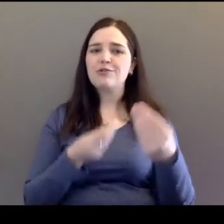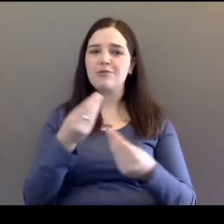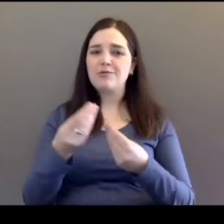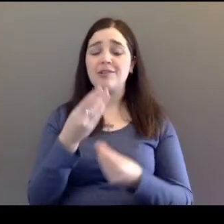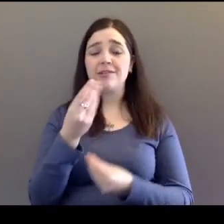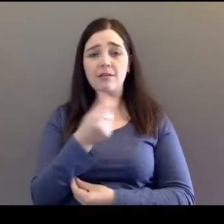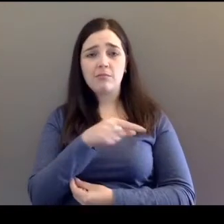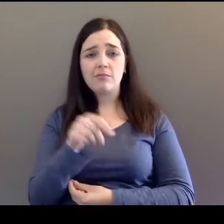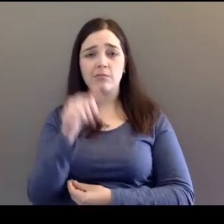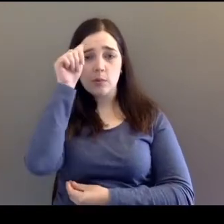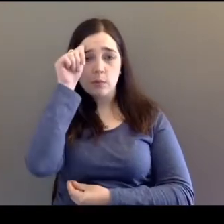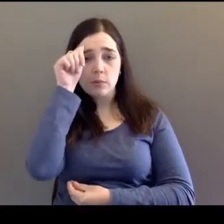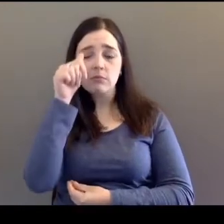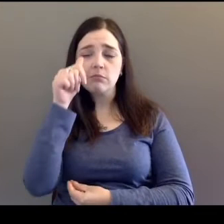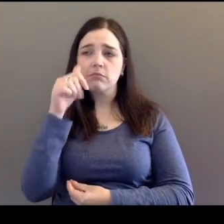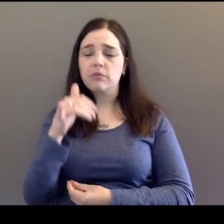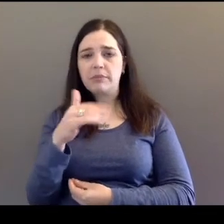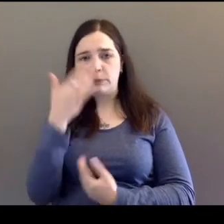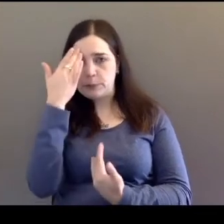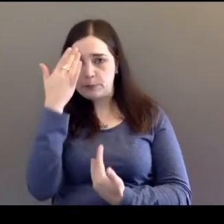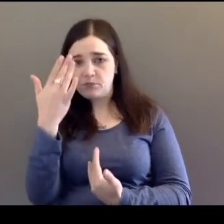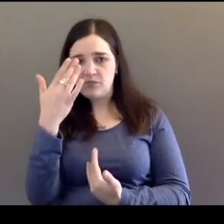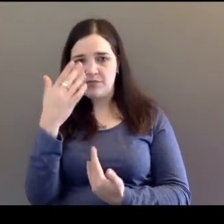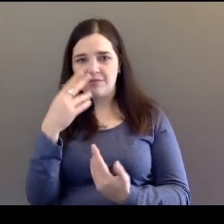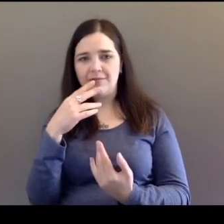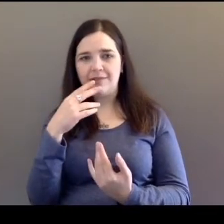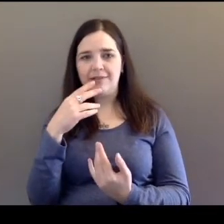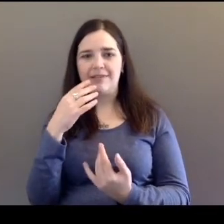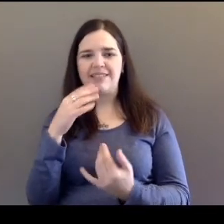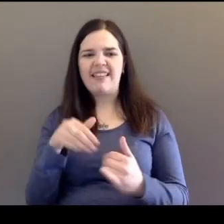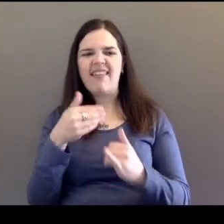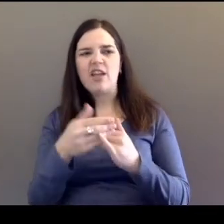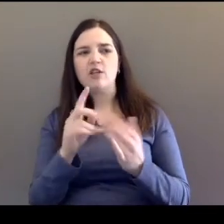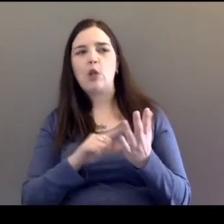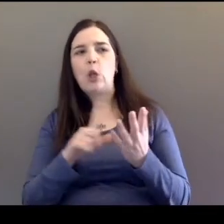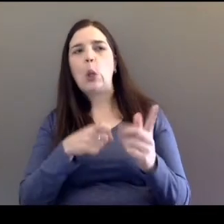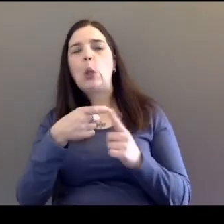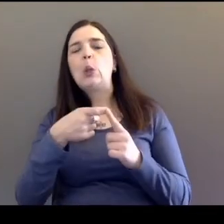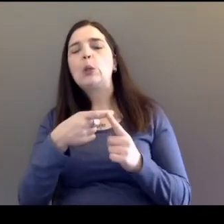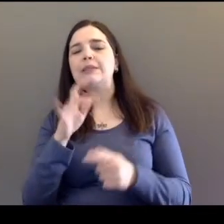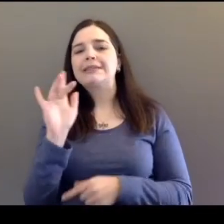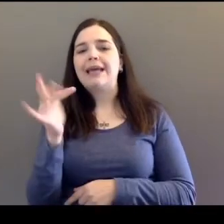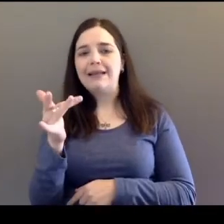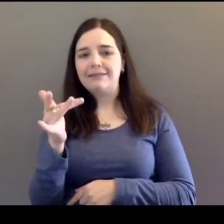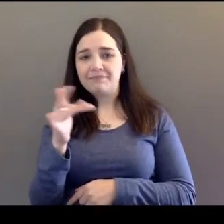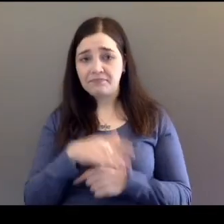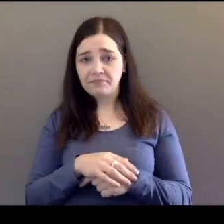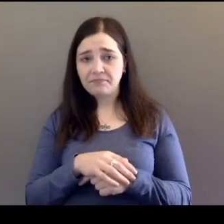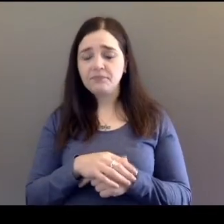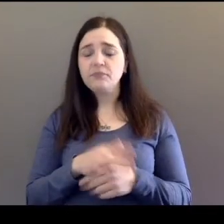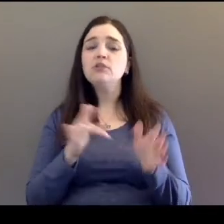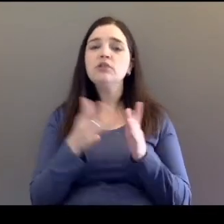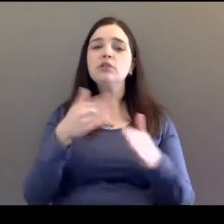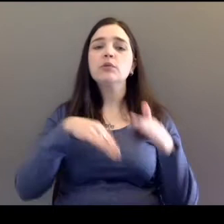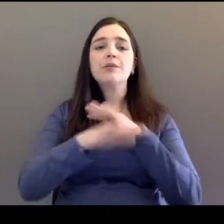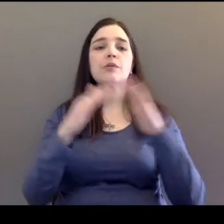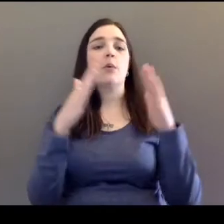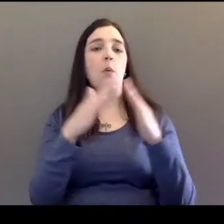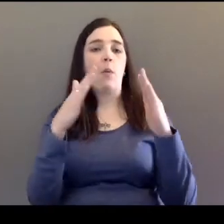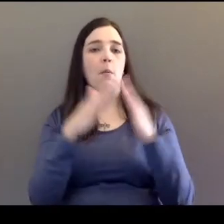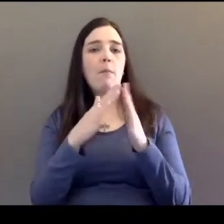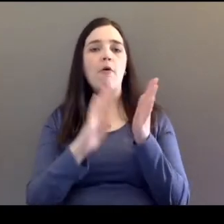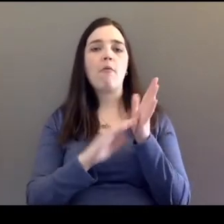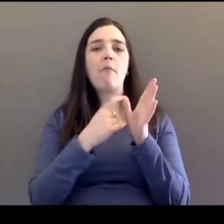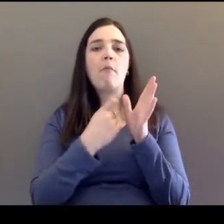some of you will know. If you haven't or don't know it, look at it at the end of Luke 10. It's the story of Jesus going into a home, the home of